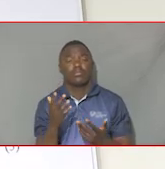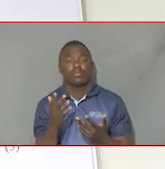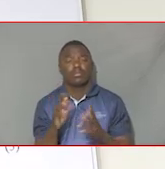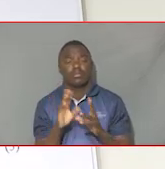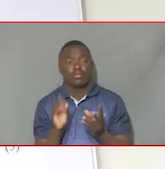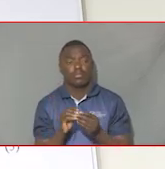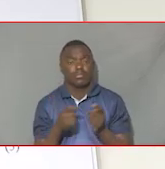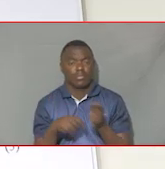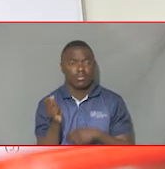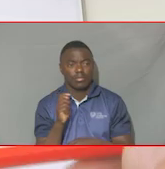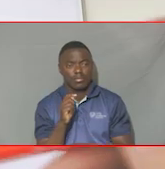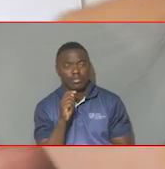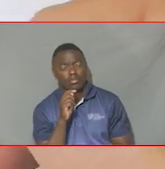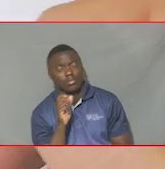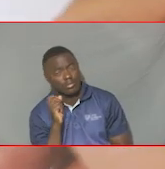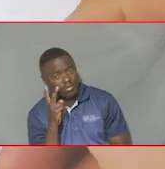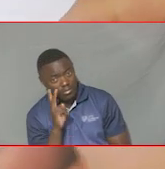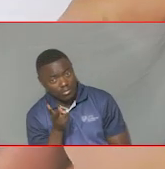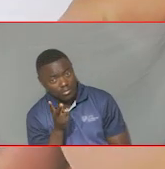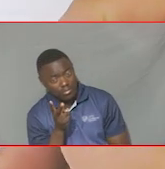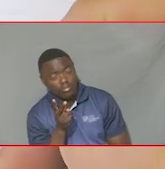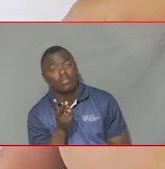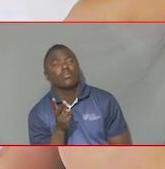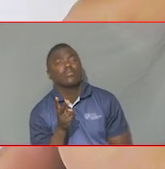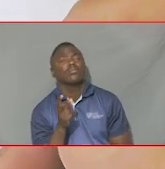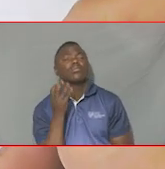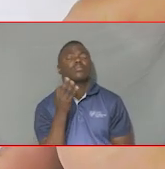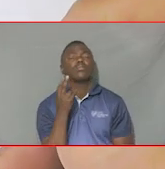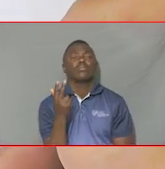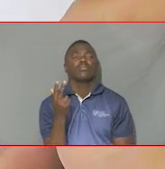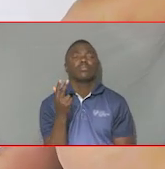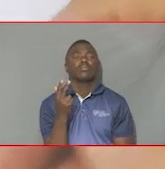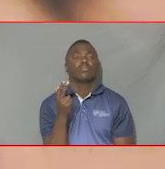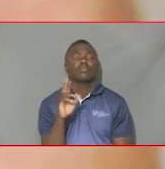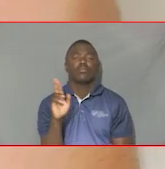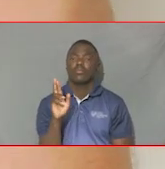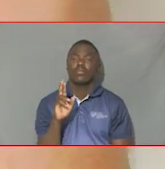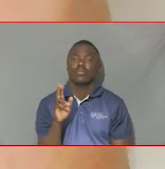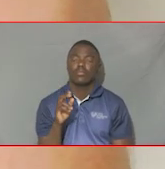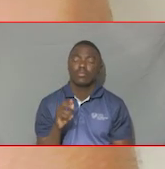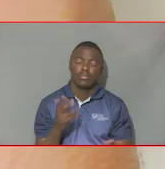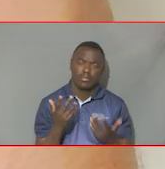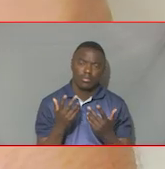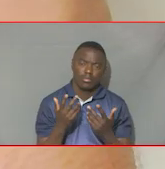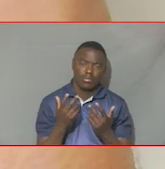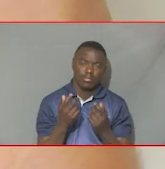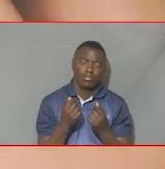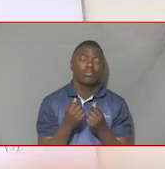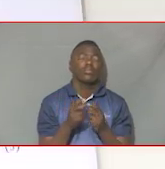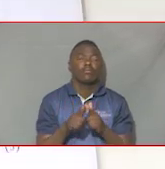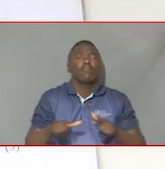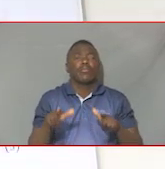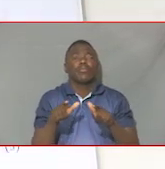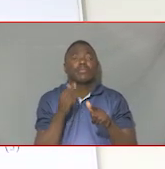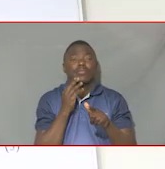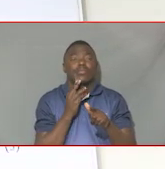of milk he will sell. Now, do you see 38 Rand is the price. So that's an x value. So